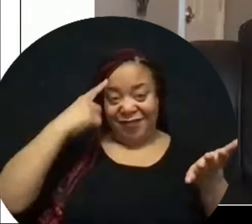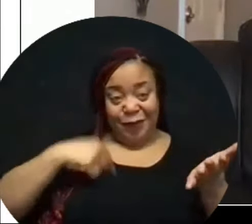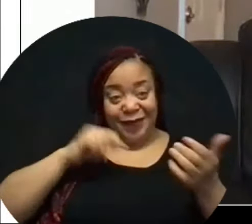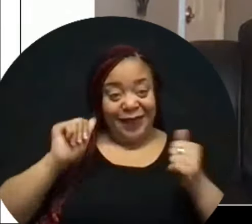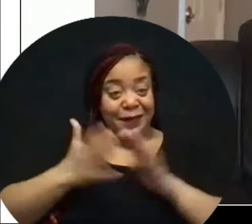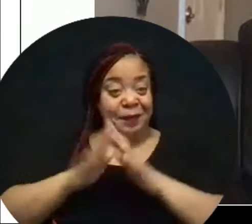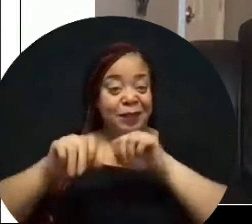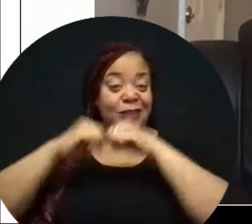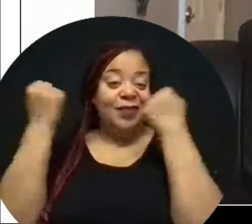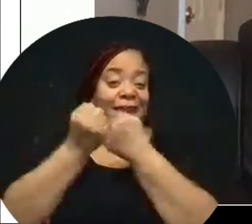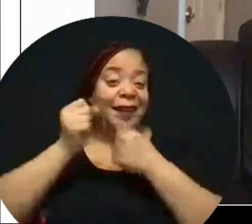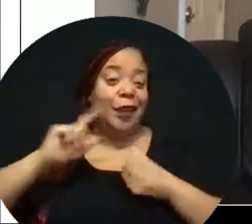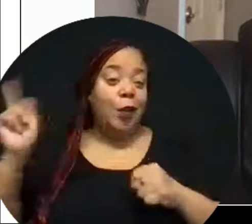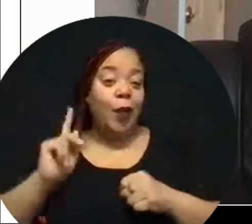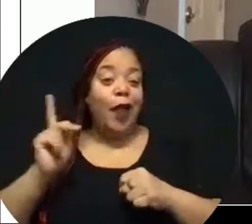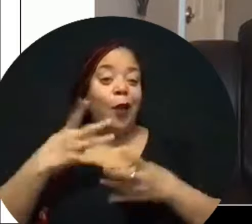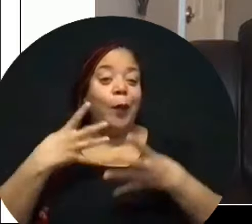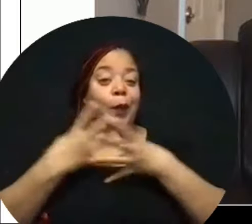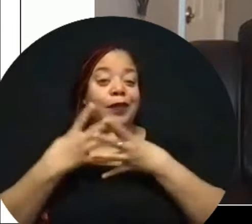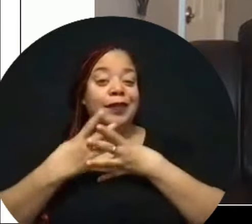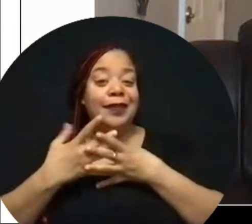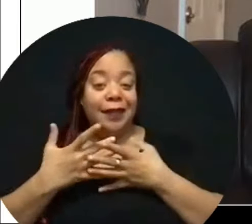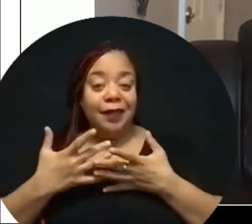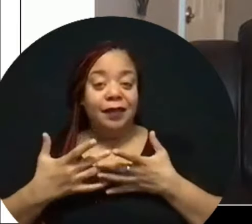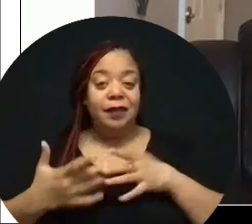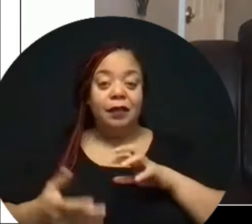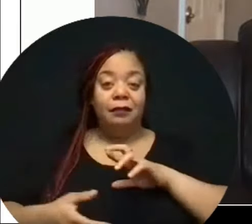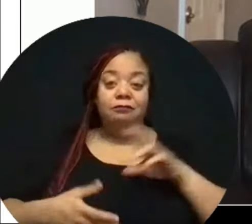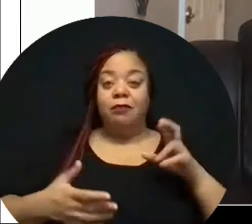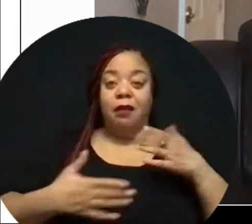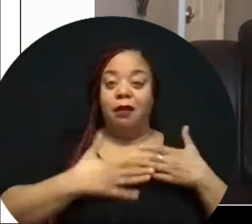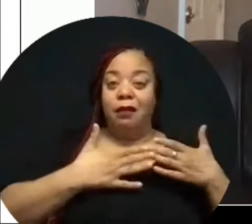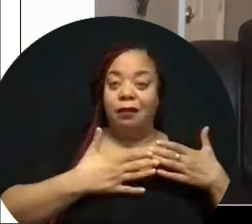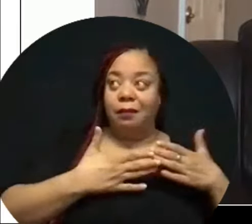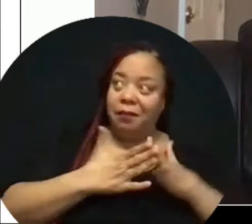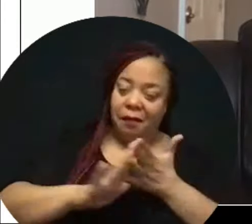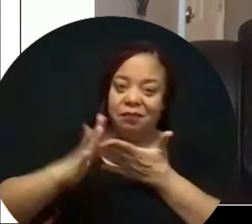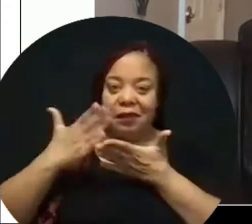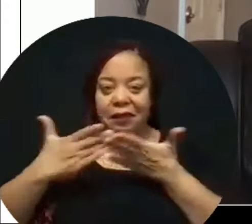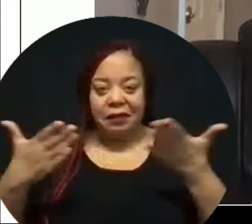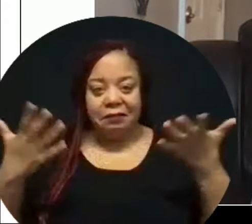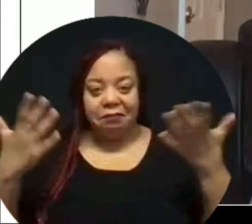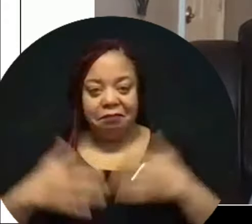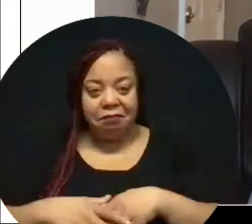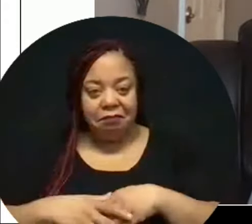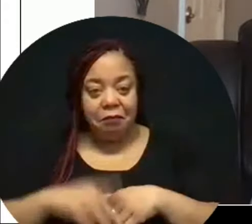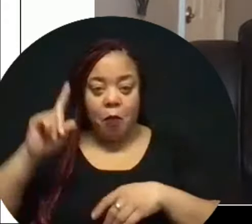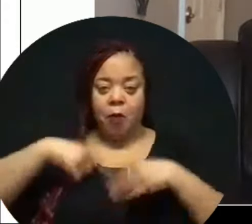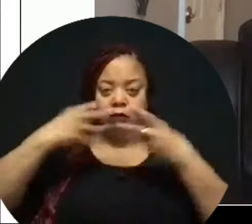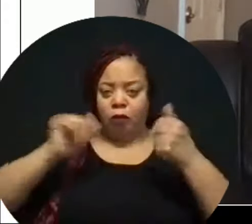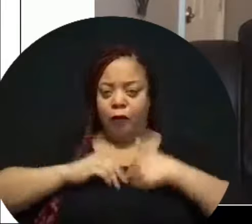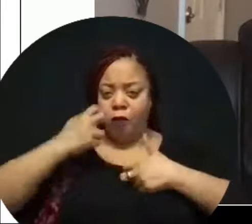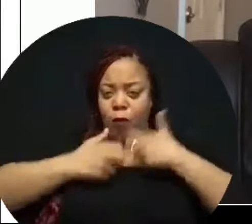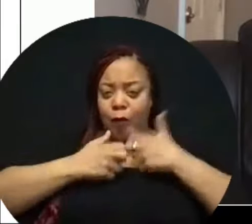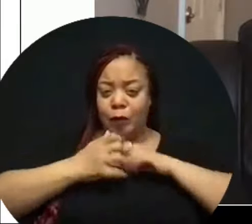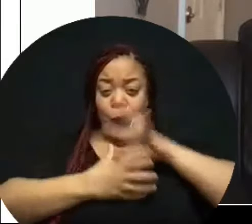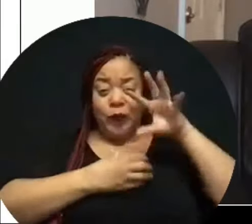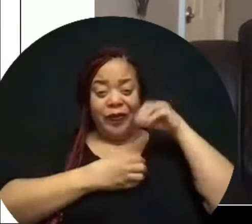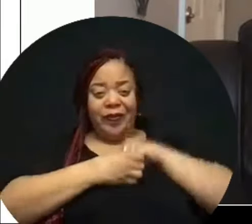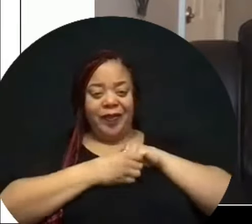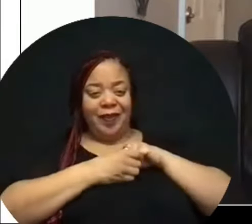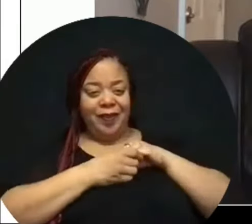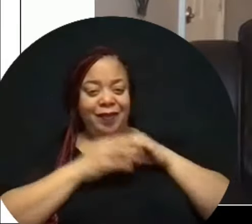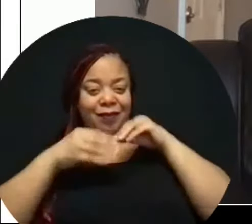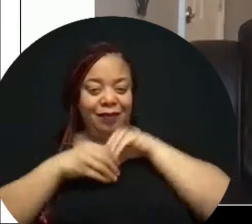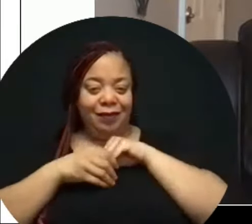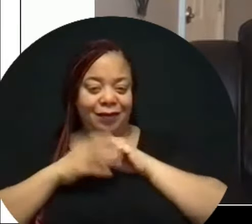benefiting off the slavery, benefiting off the theft, that sit in their multi-million dollar houses with billions and billions of